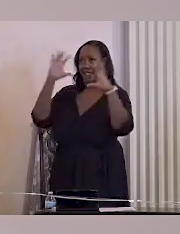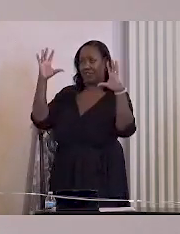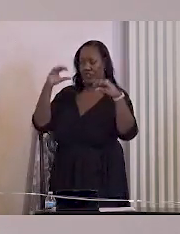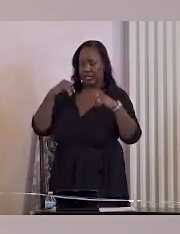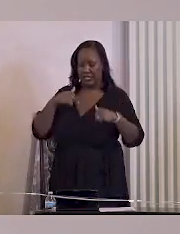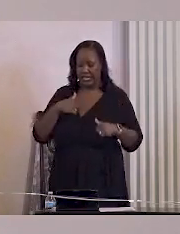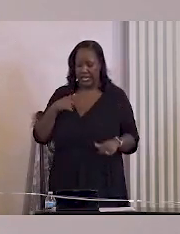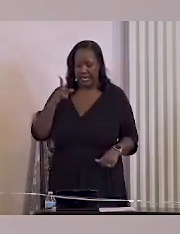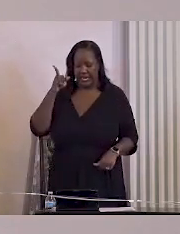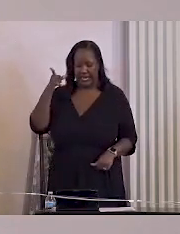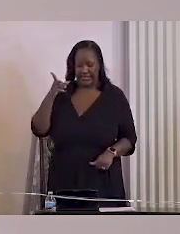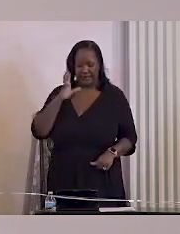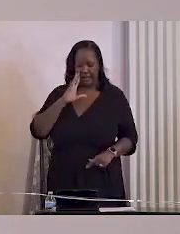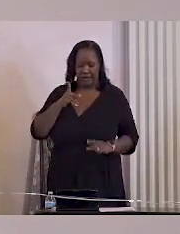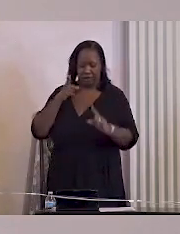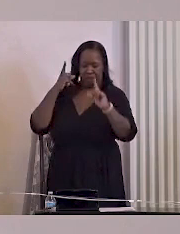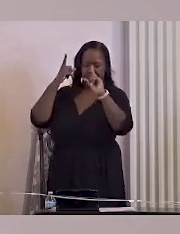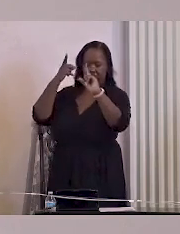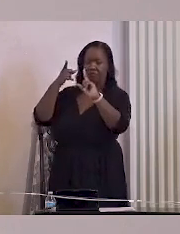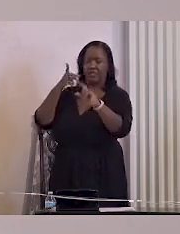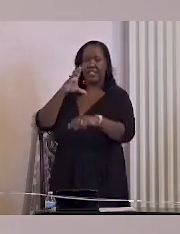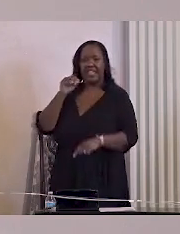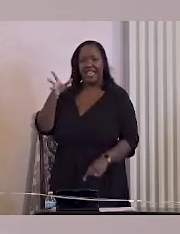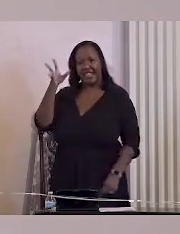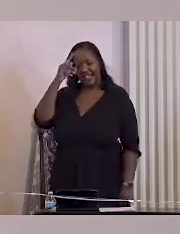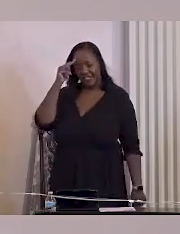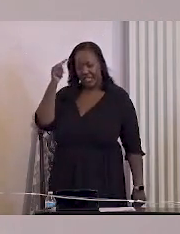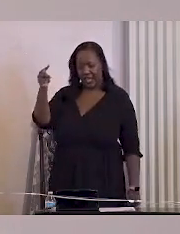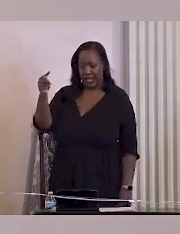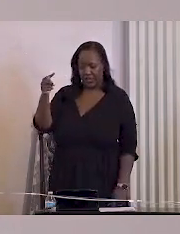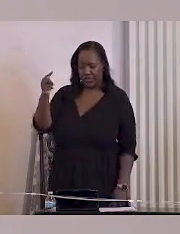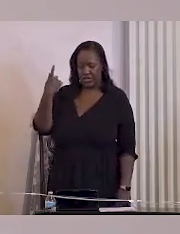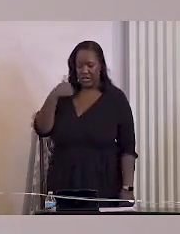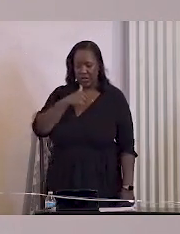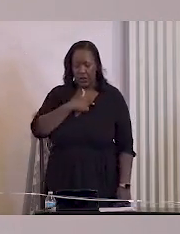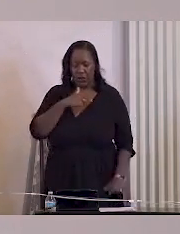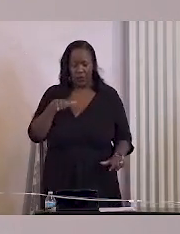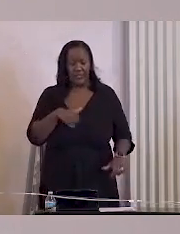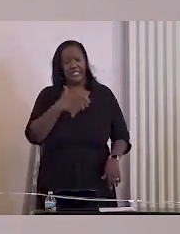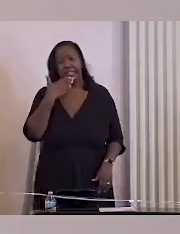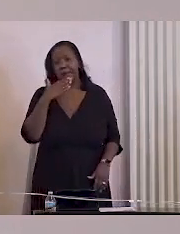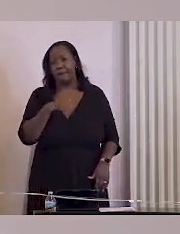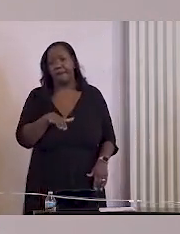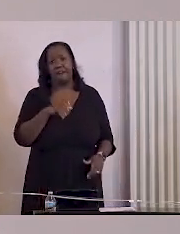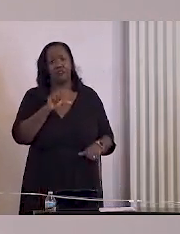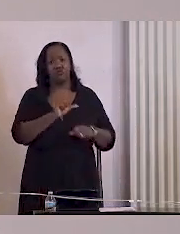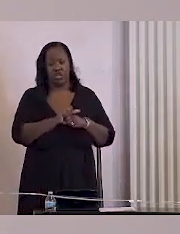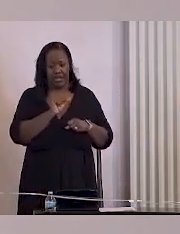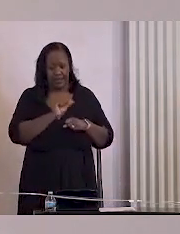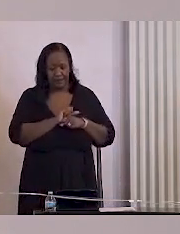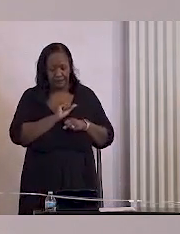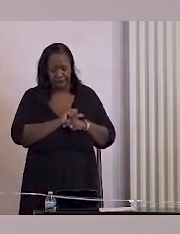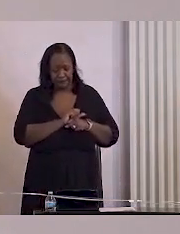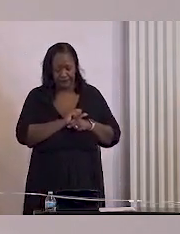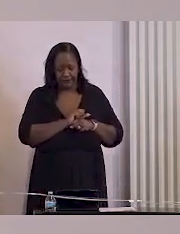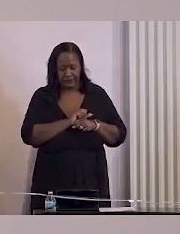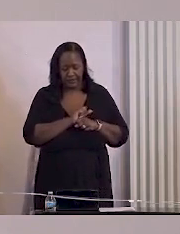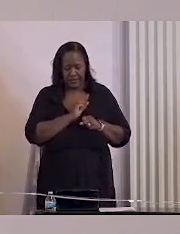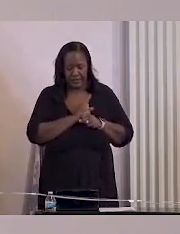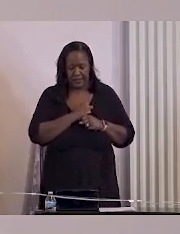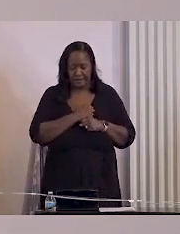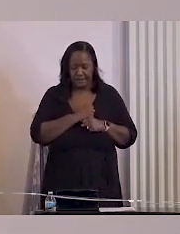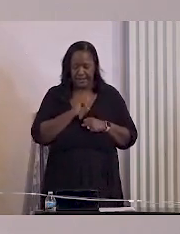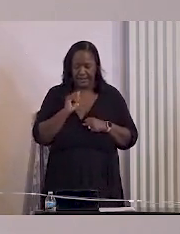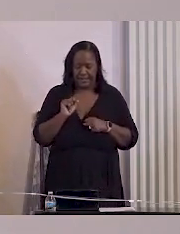polity, and made it a theology. We did a very bad job, actually, of making it a